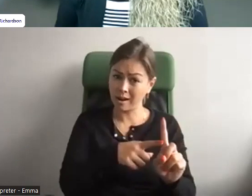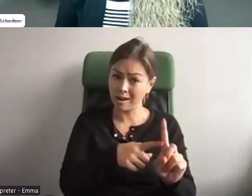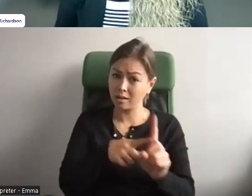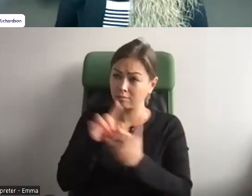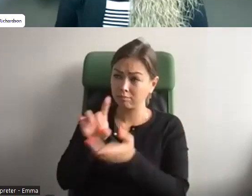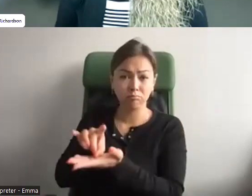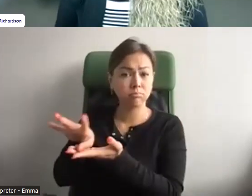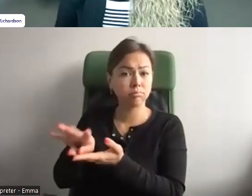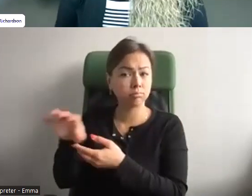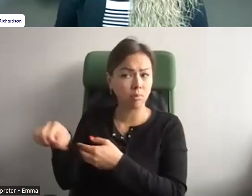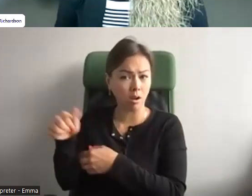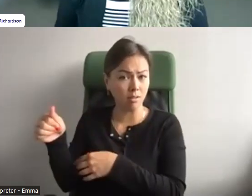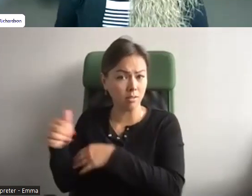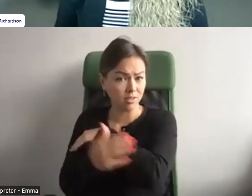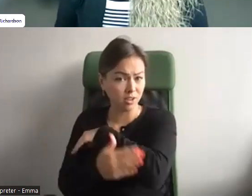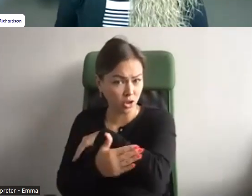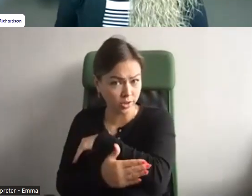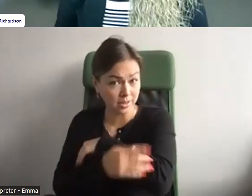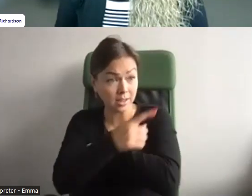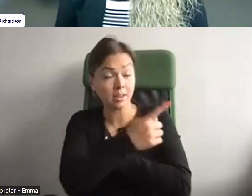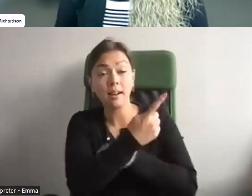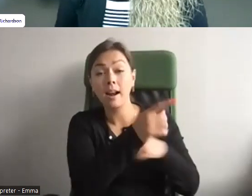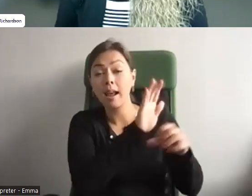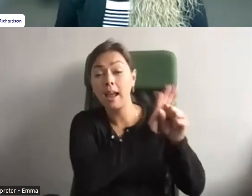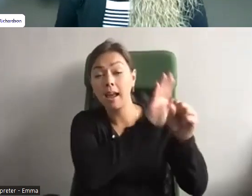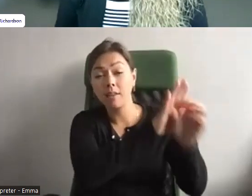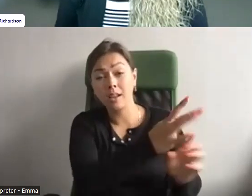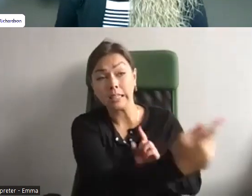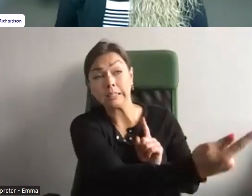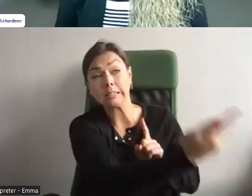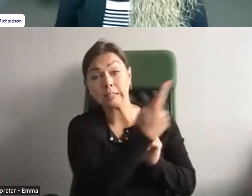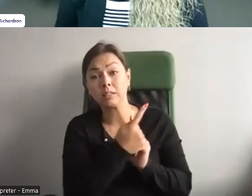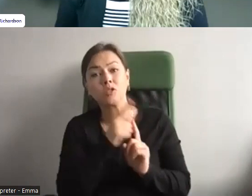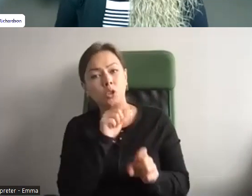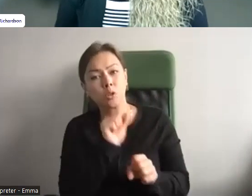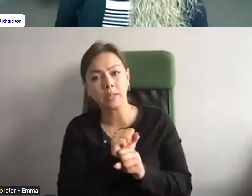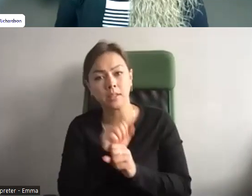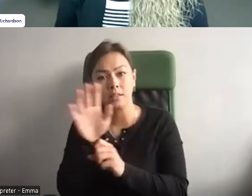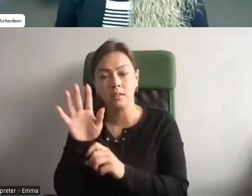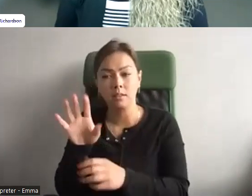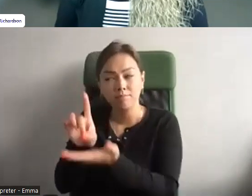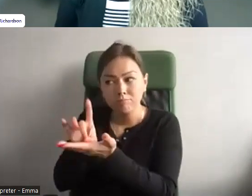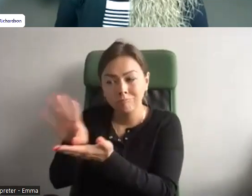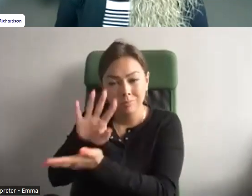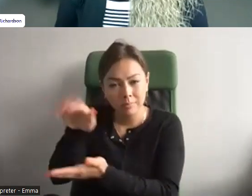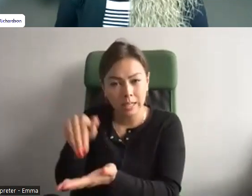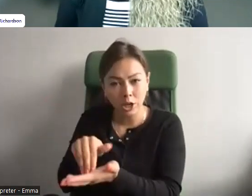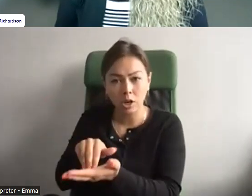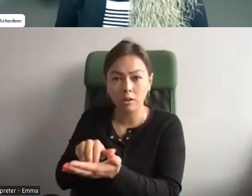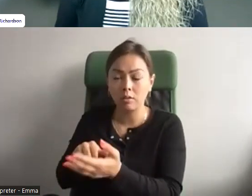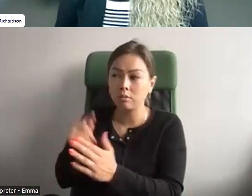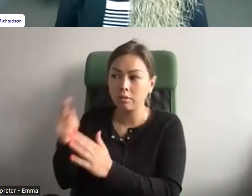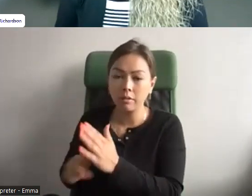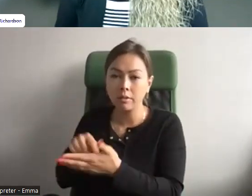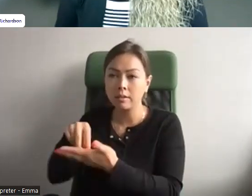some of the advocates who had been basically standing outside the deportation center for hours on end and weren't getting